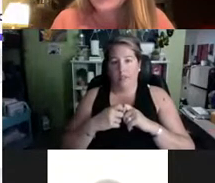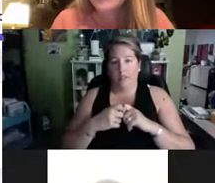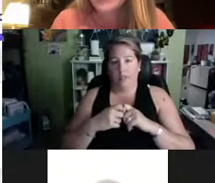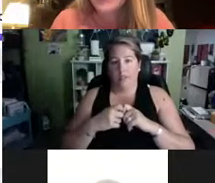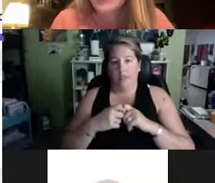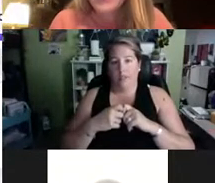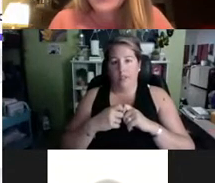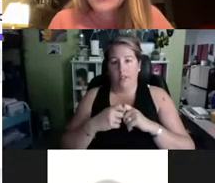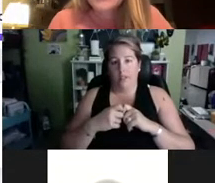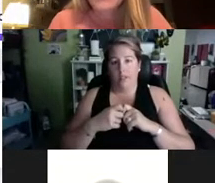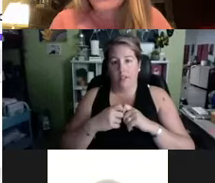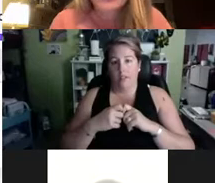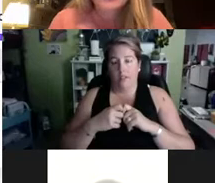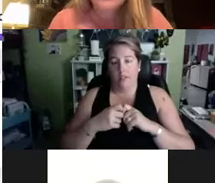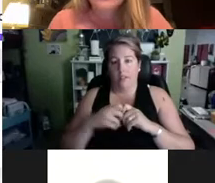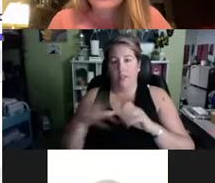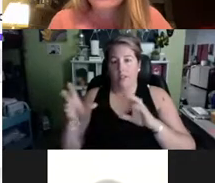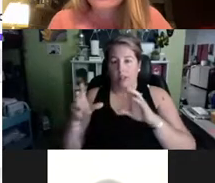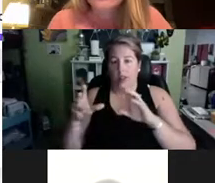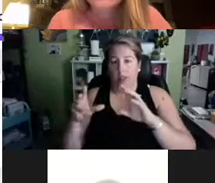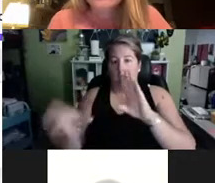Da, da, da, da. Type,